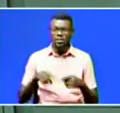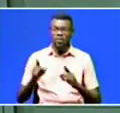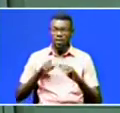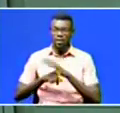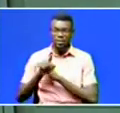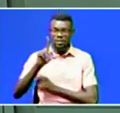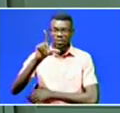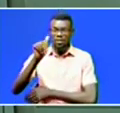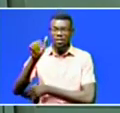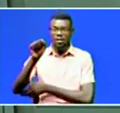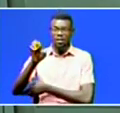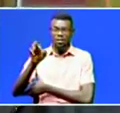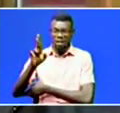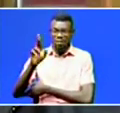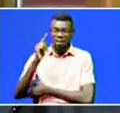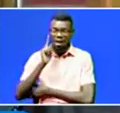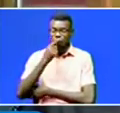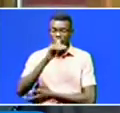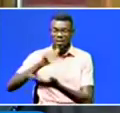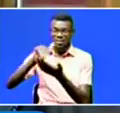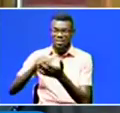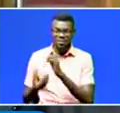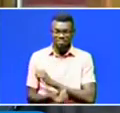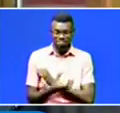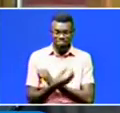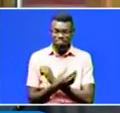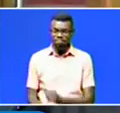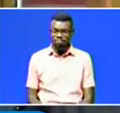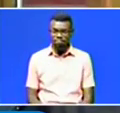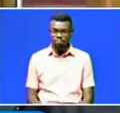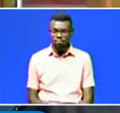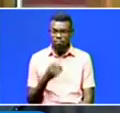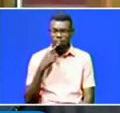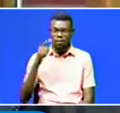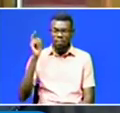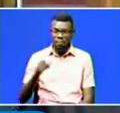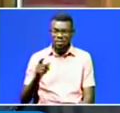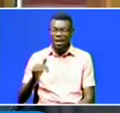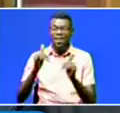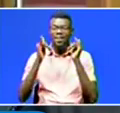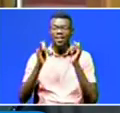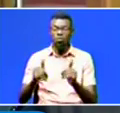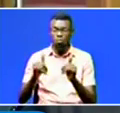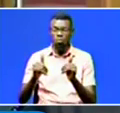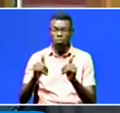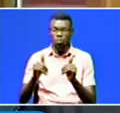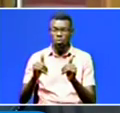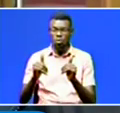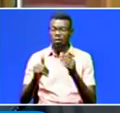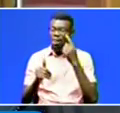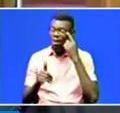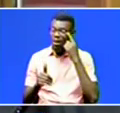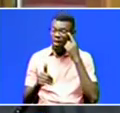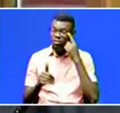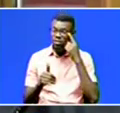laser eye center for advice. He told me I had to do a transplant on my left eye. On my right eye, it